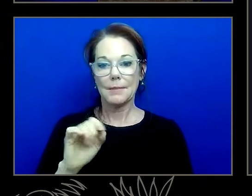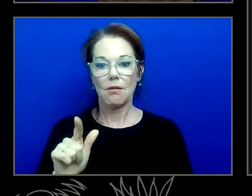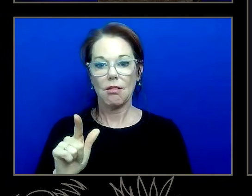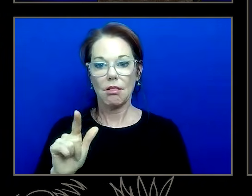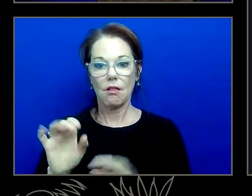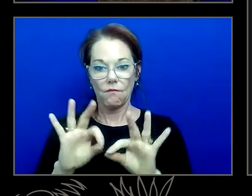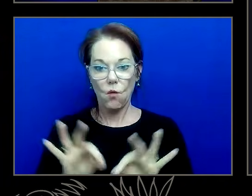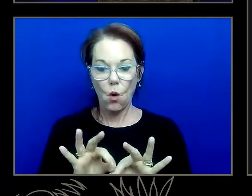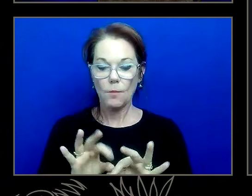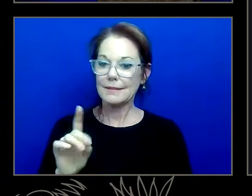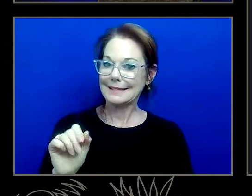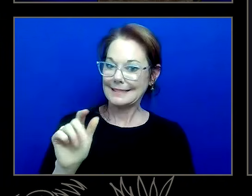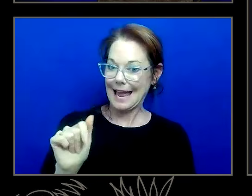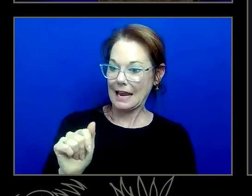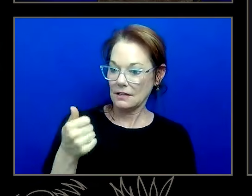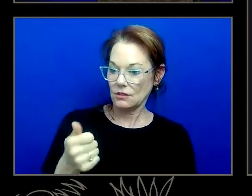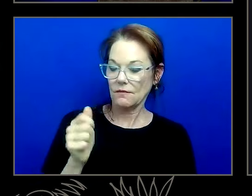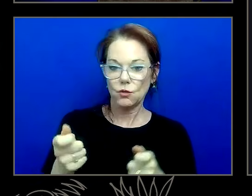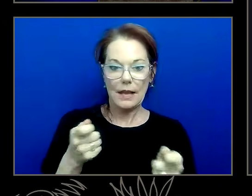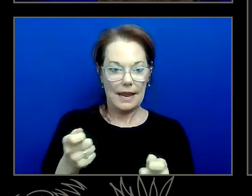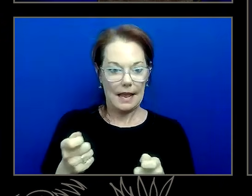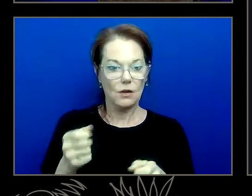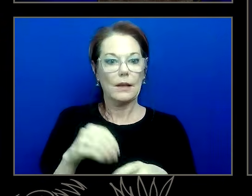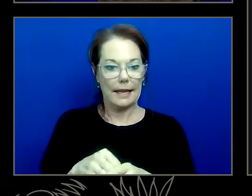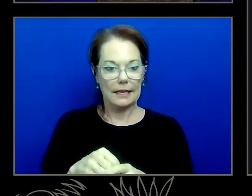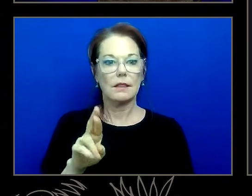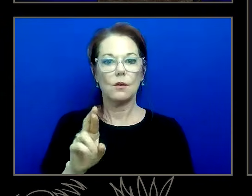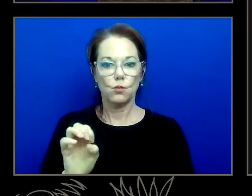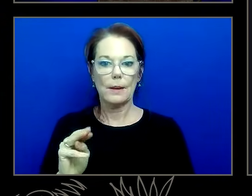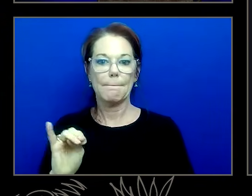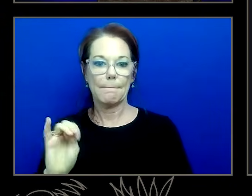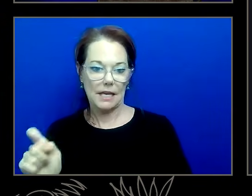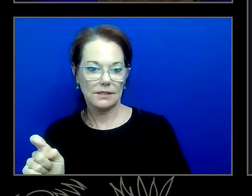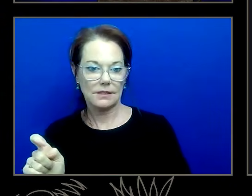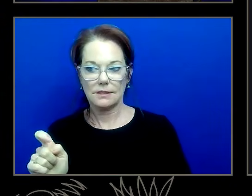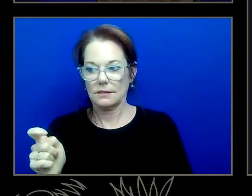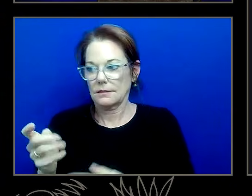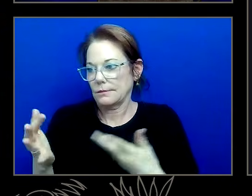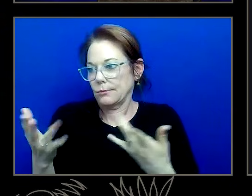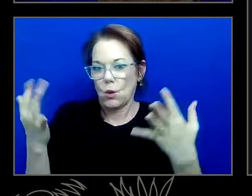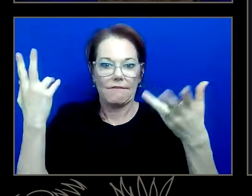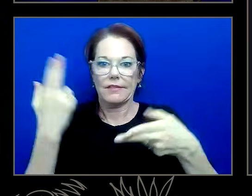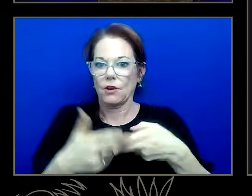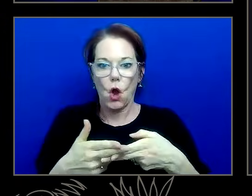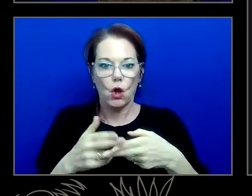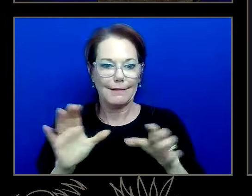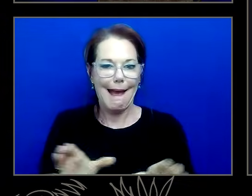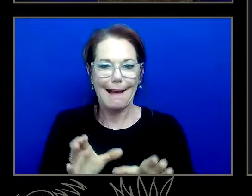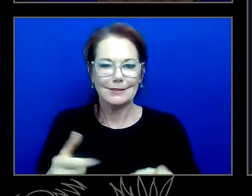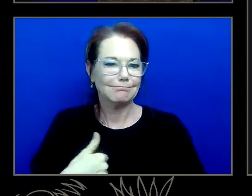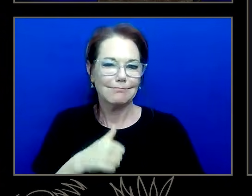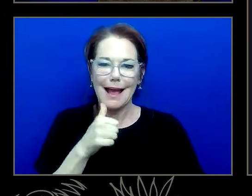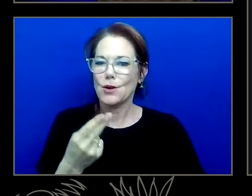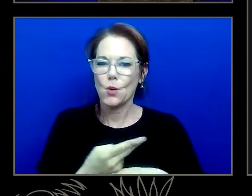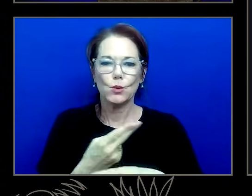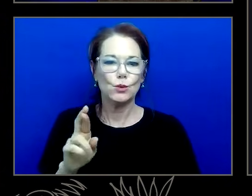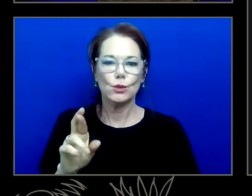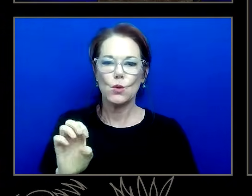data right in the Remix loader, or Remix, whatever they're called, actions. I don't use Remix, but I